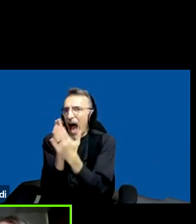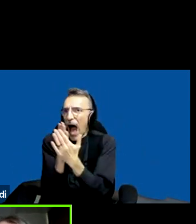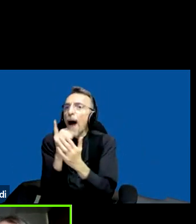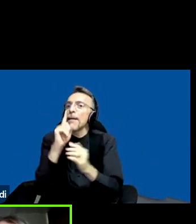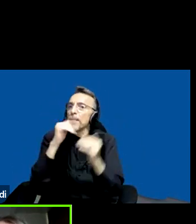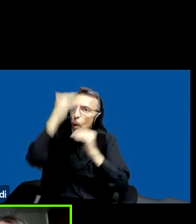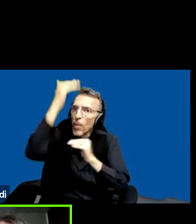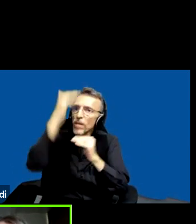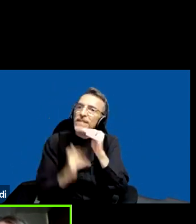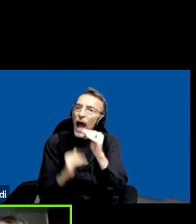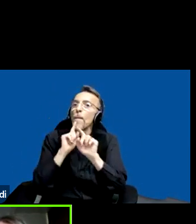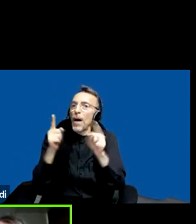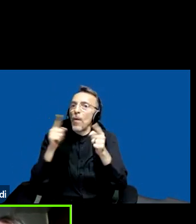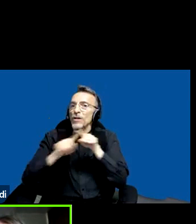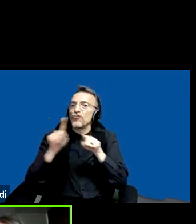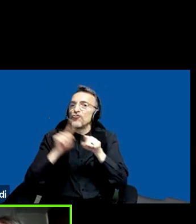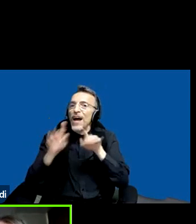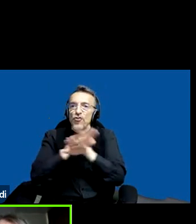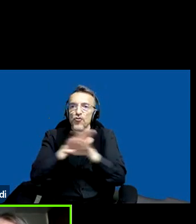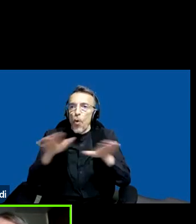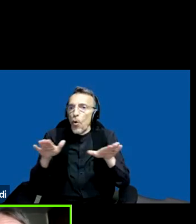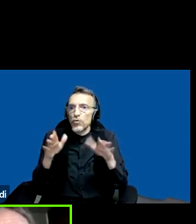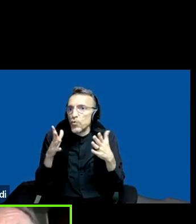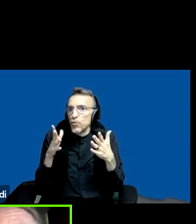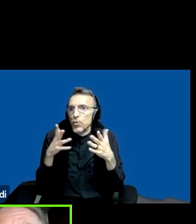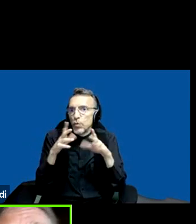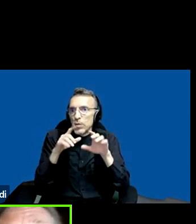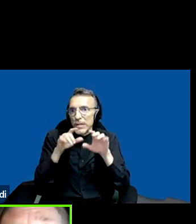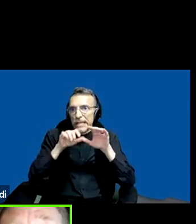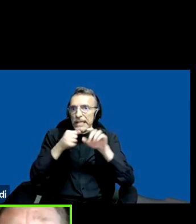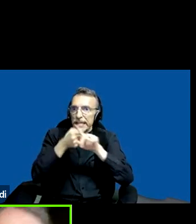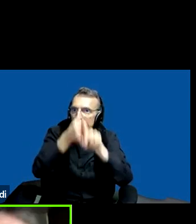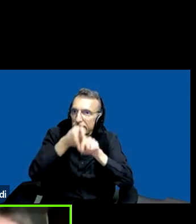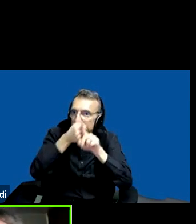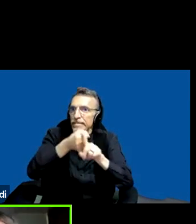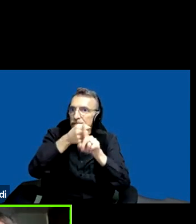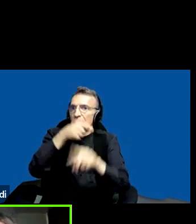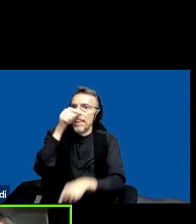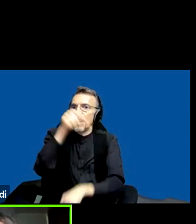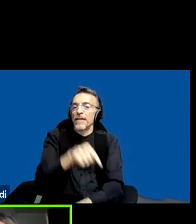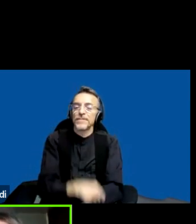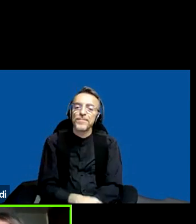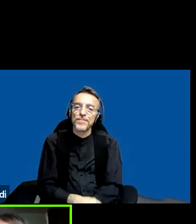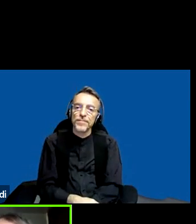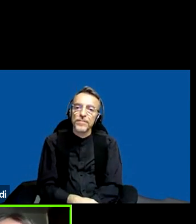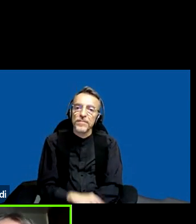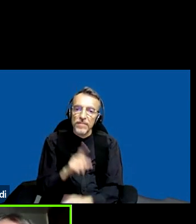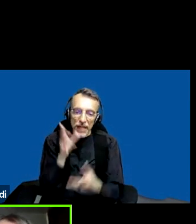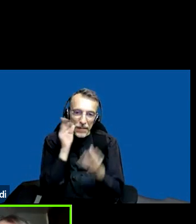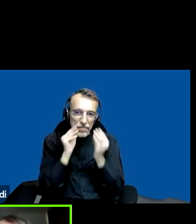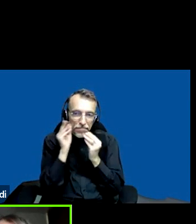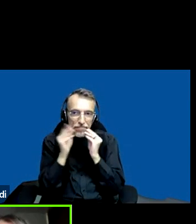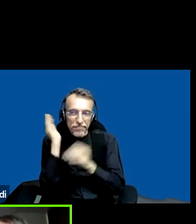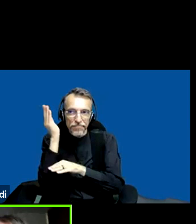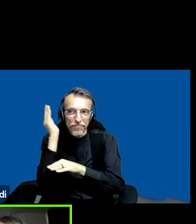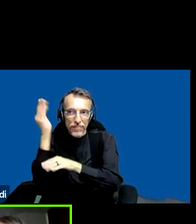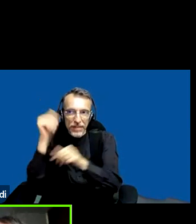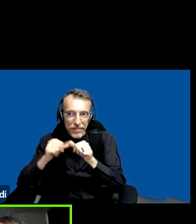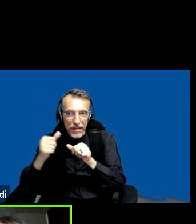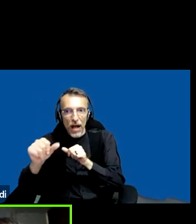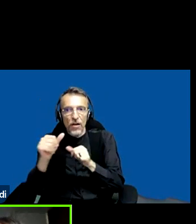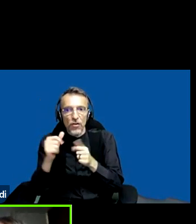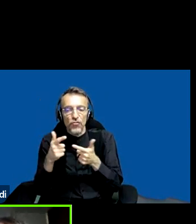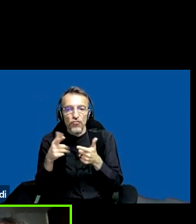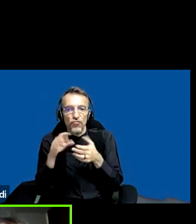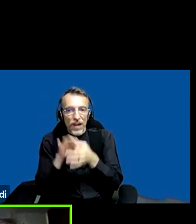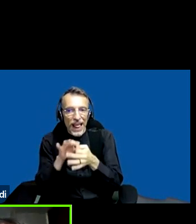we're interrogating these concepts of development, and I think we'll hear some of that in some of the talks. And also on this giving a voice related to that, I mean,